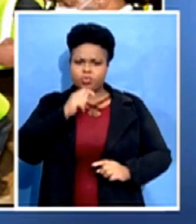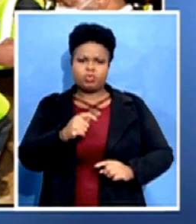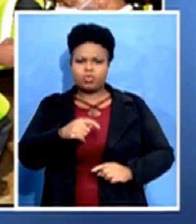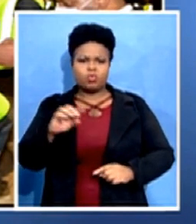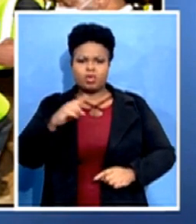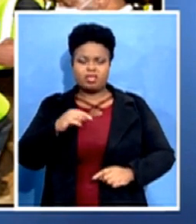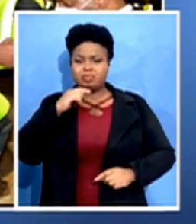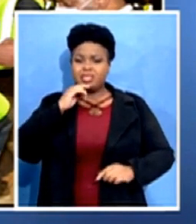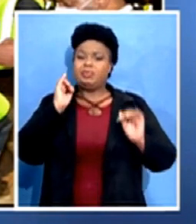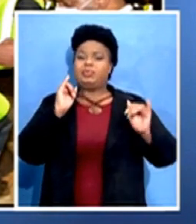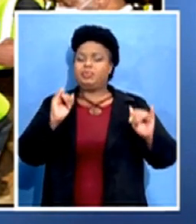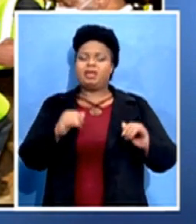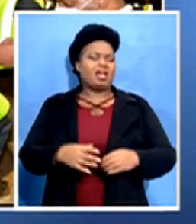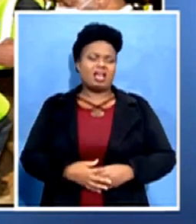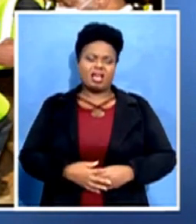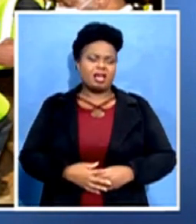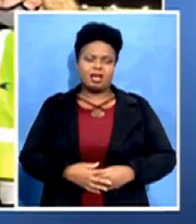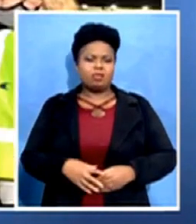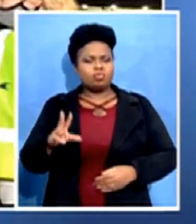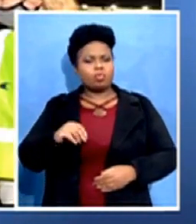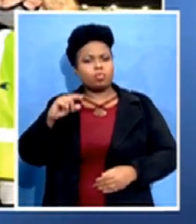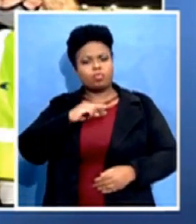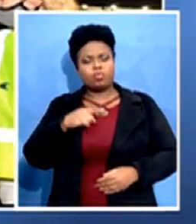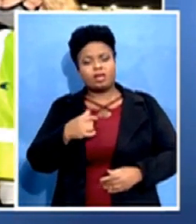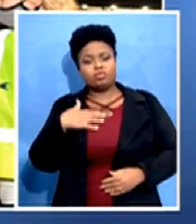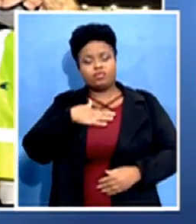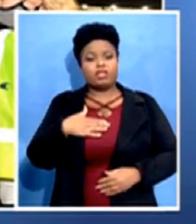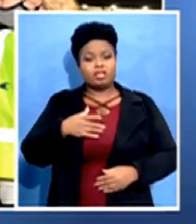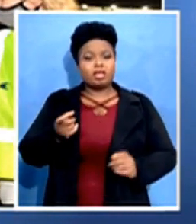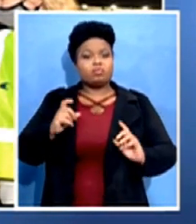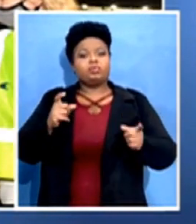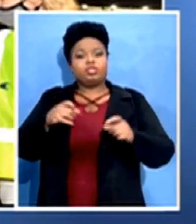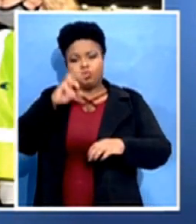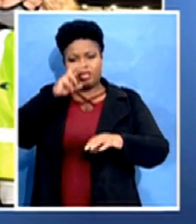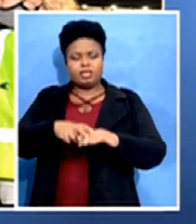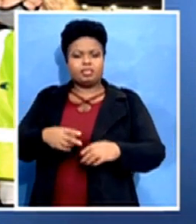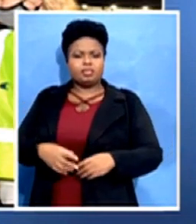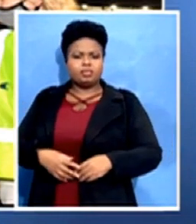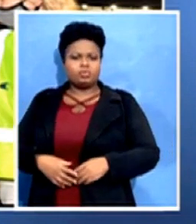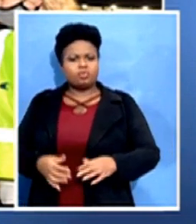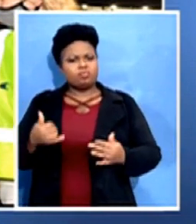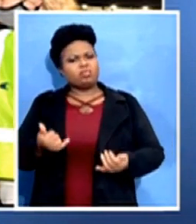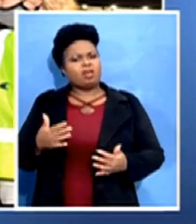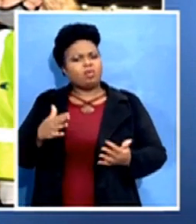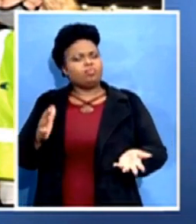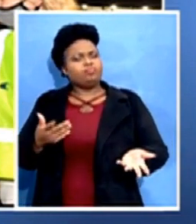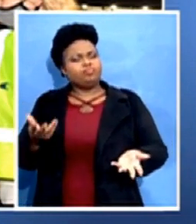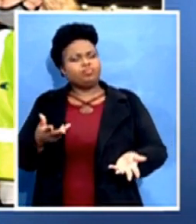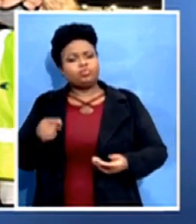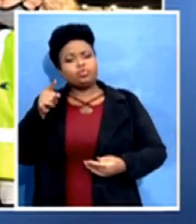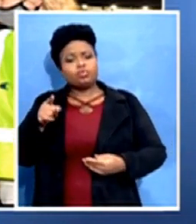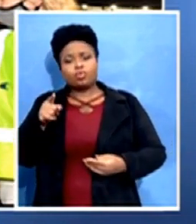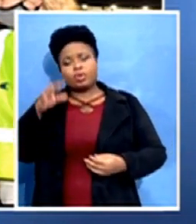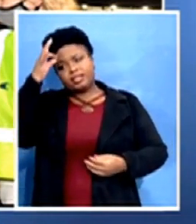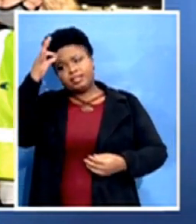a sense of urgency. How are you working with government to ensure that we find solutions?